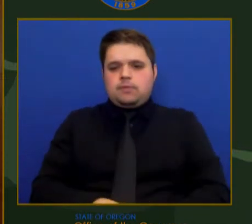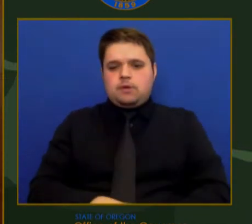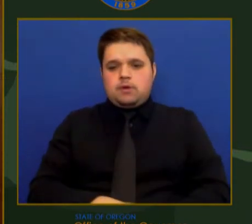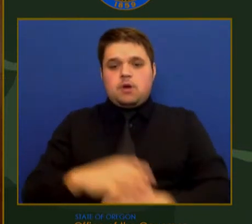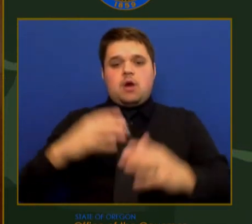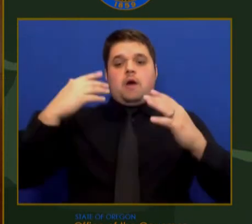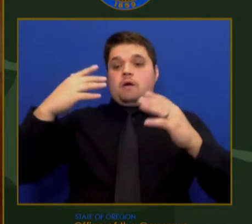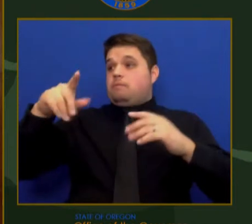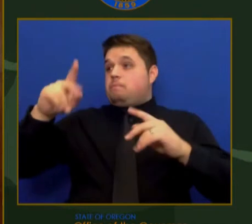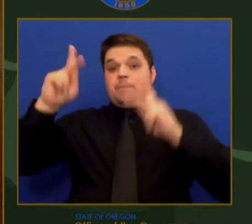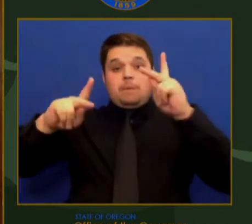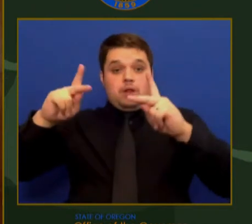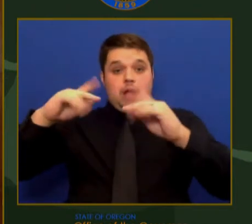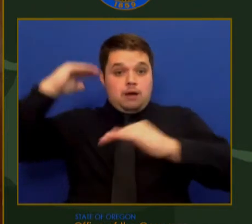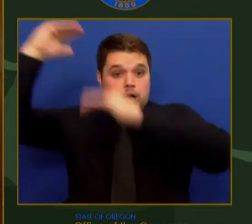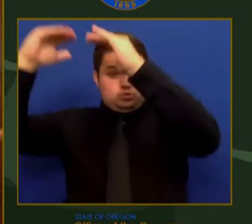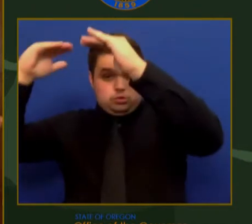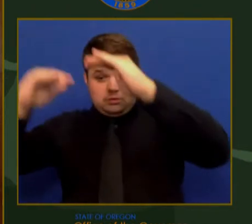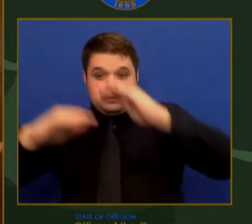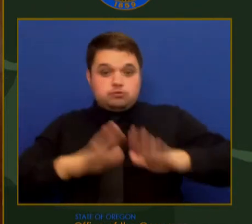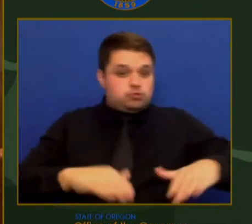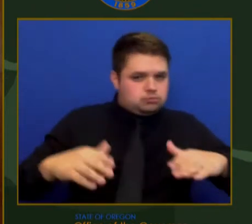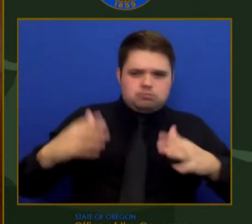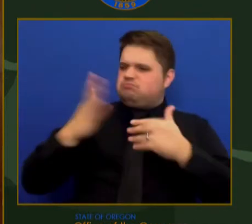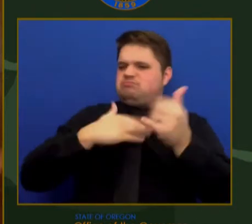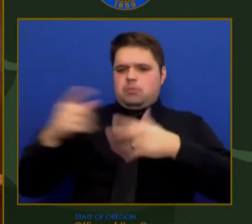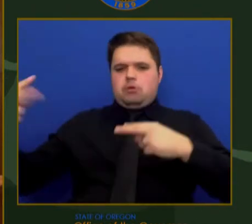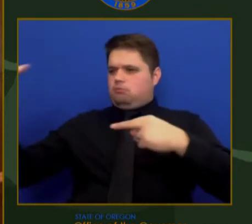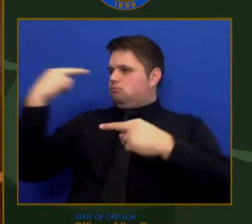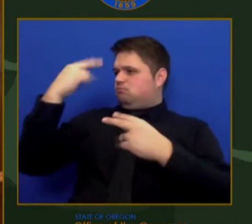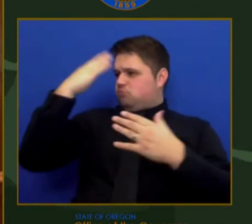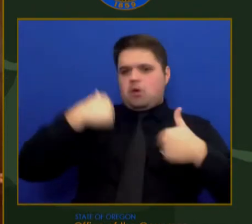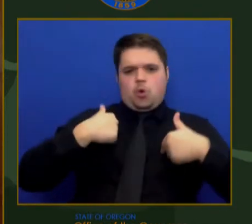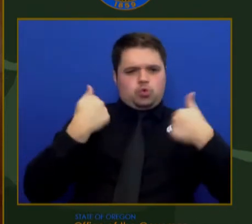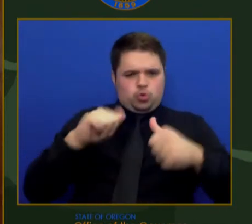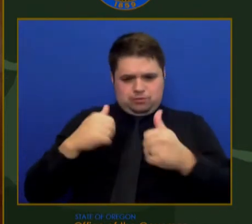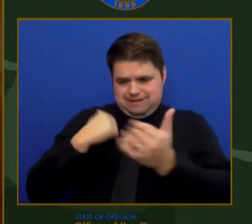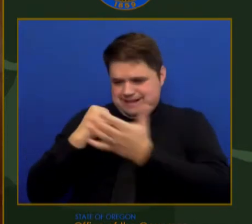succeed as the next generation on a higher plane of life.